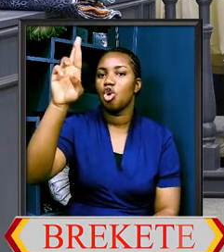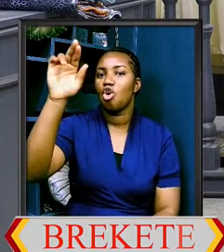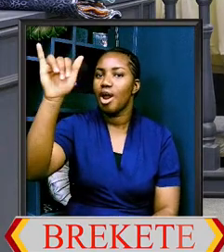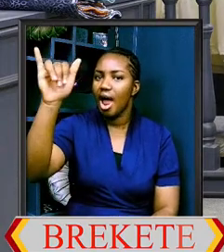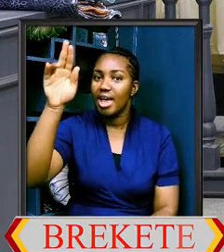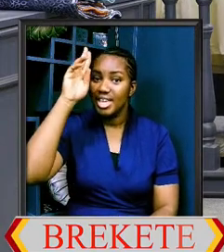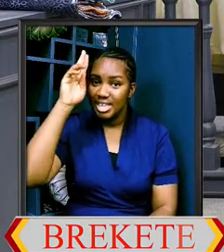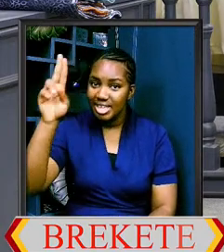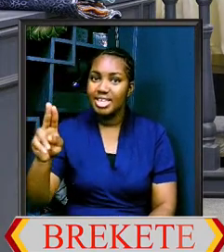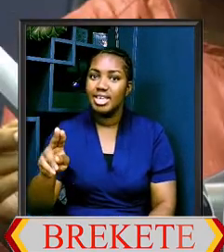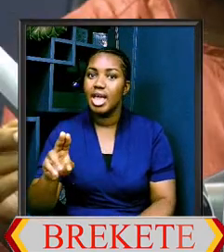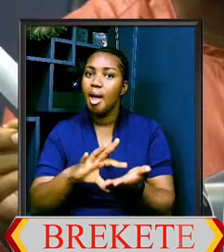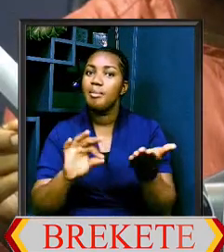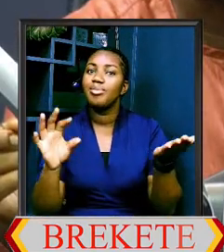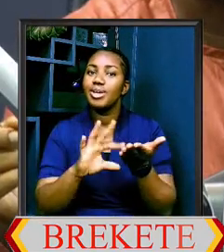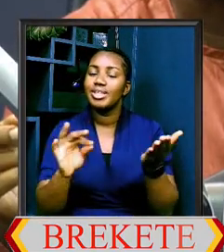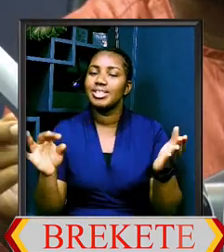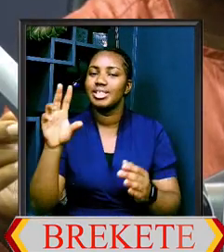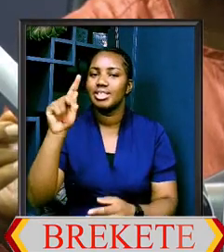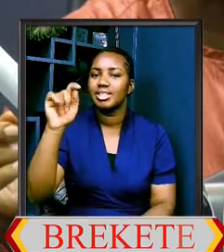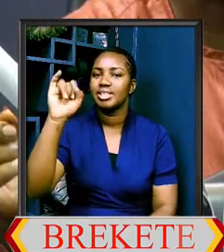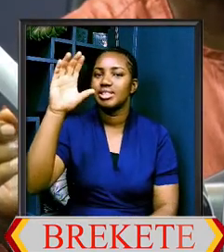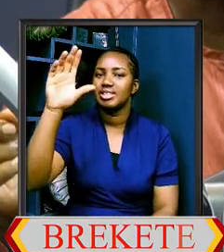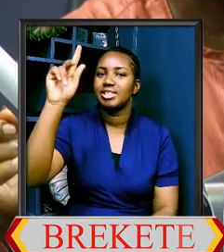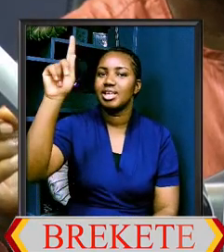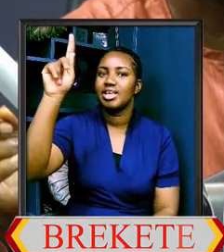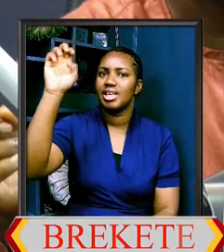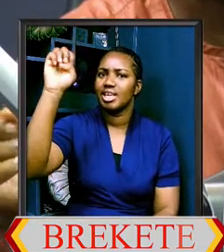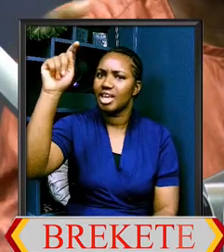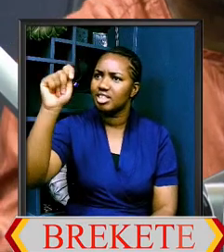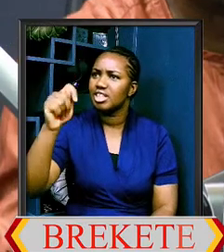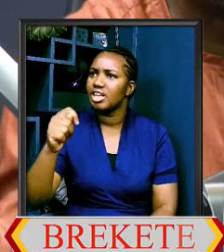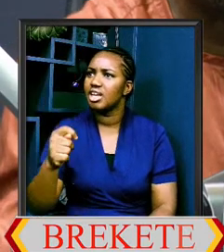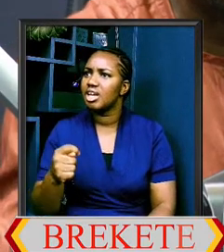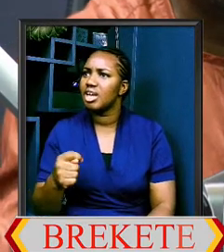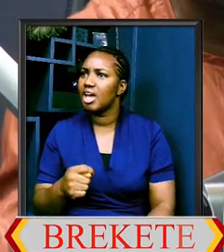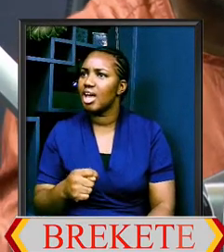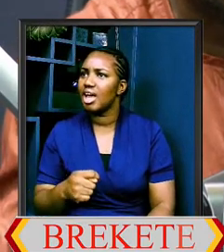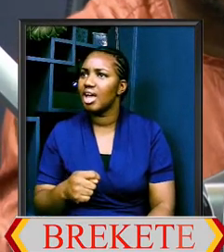print ticket? Yes, of course, sir. Where are they print the ticket from? From Canada, sir.